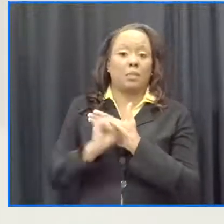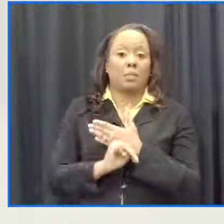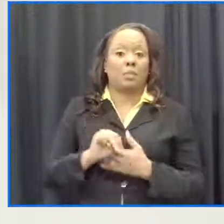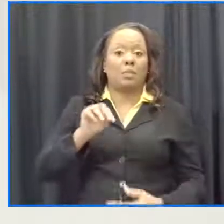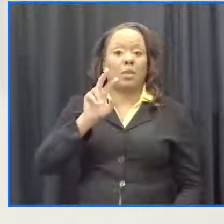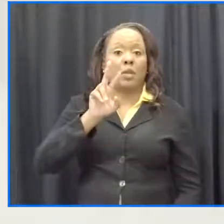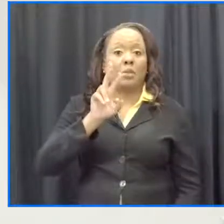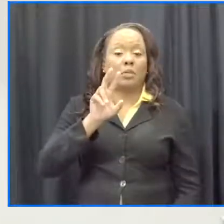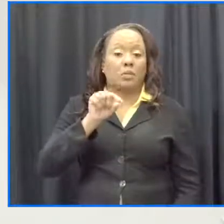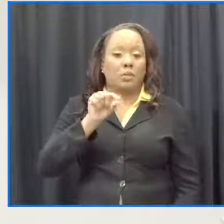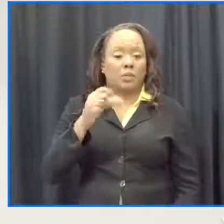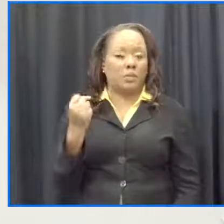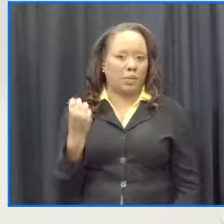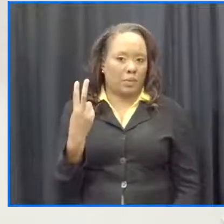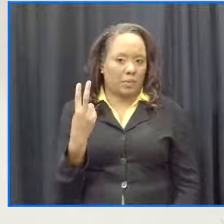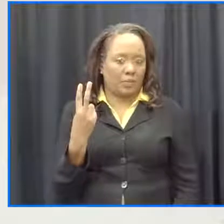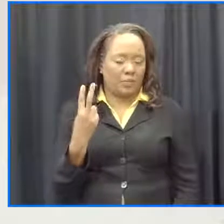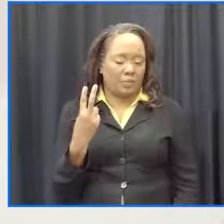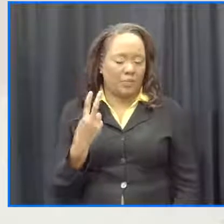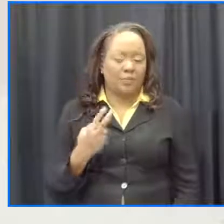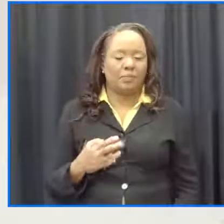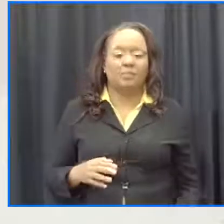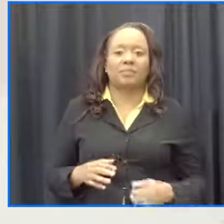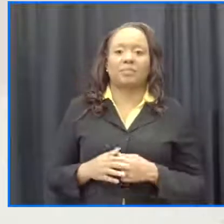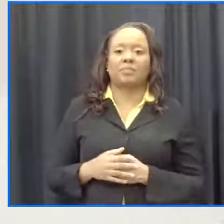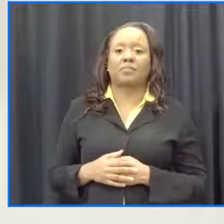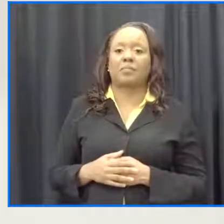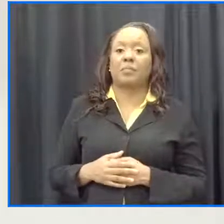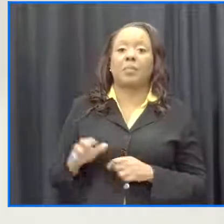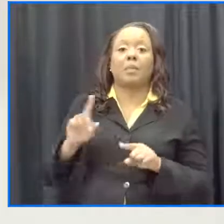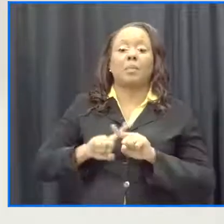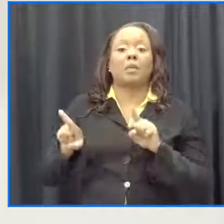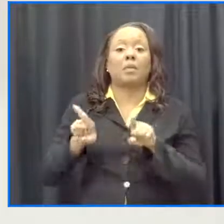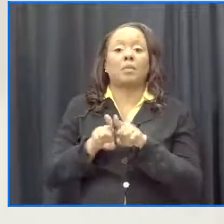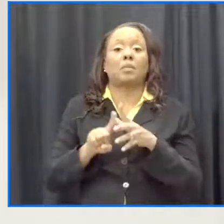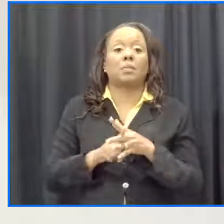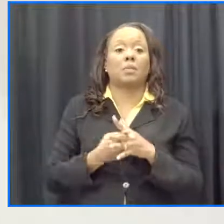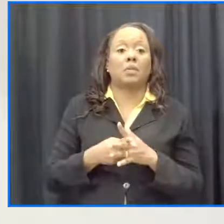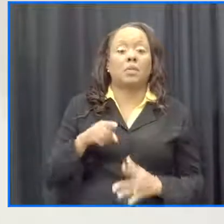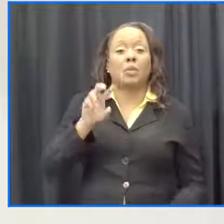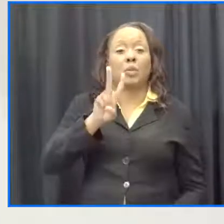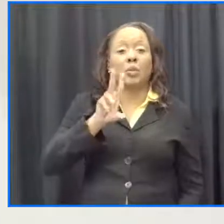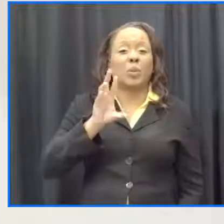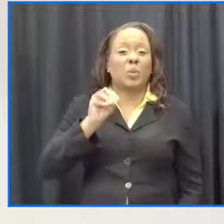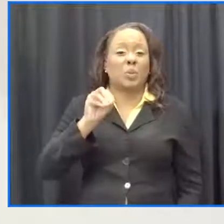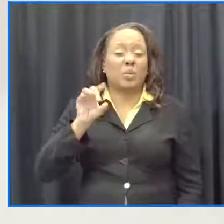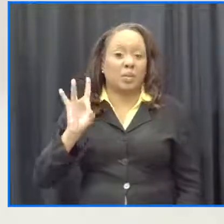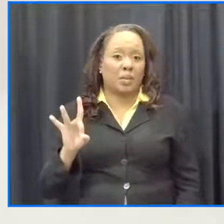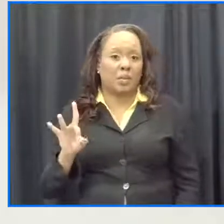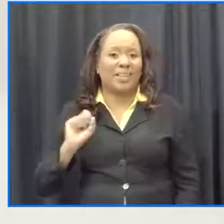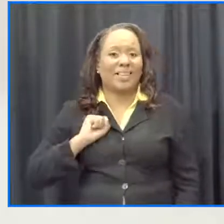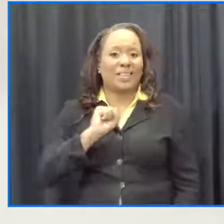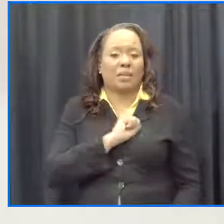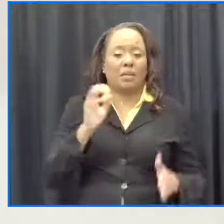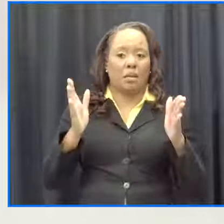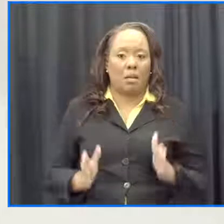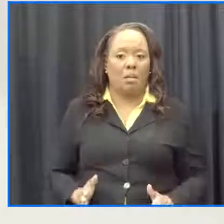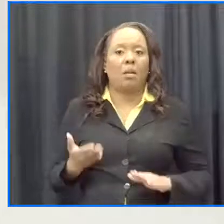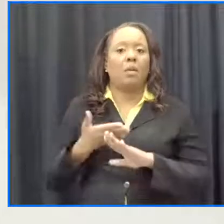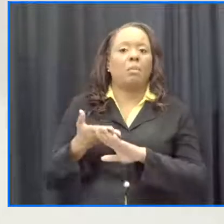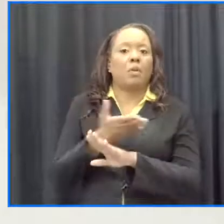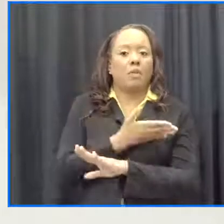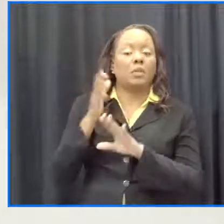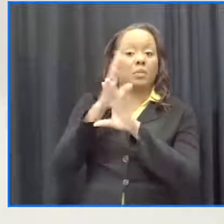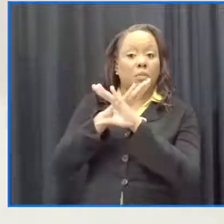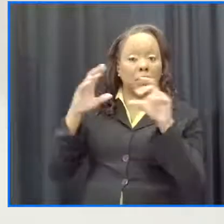in March 2012. Her career as a senator, however, began in 2008, and before